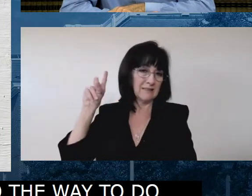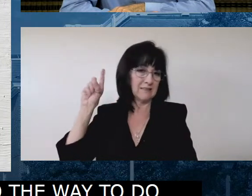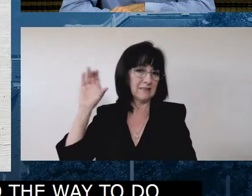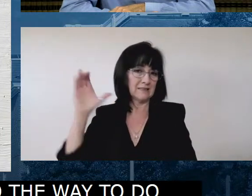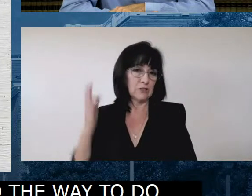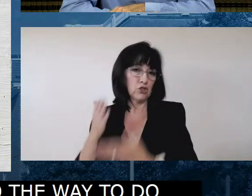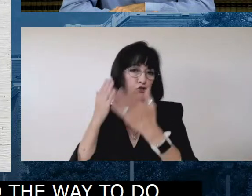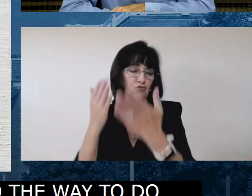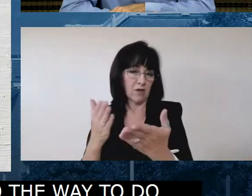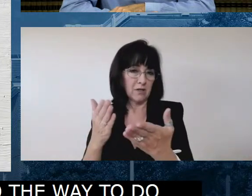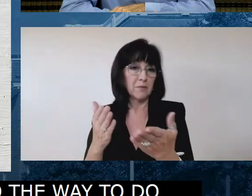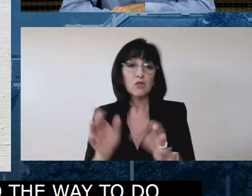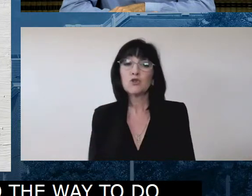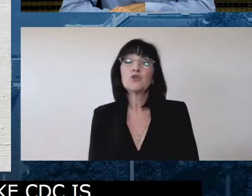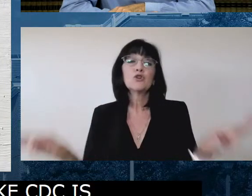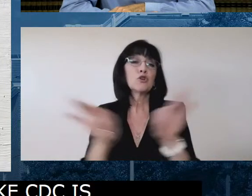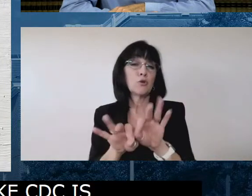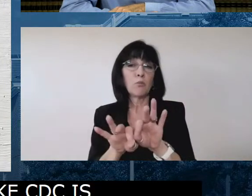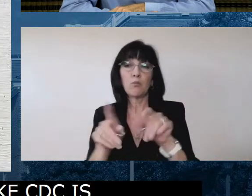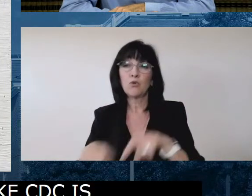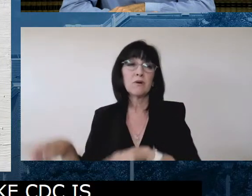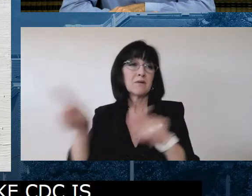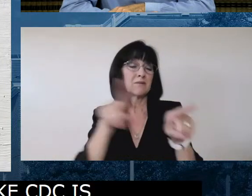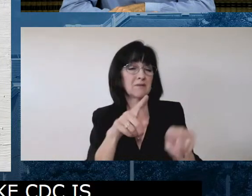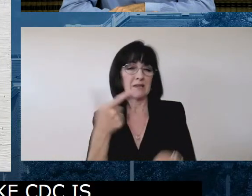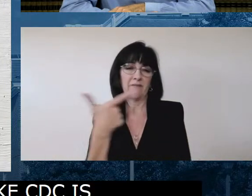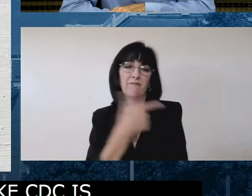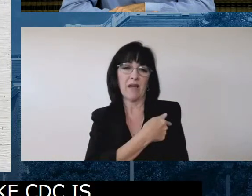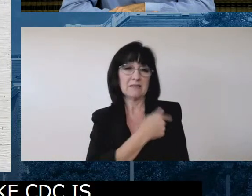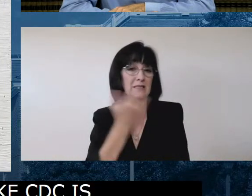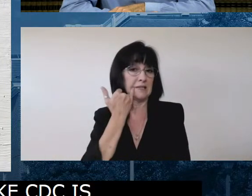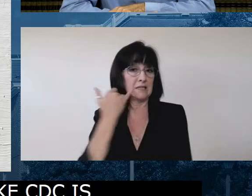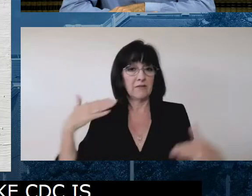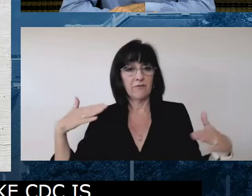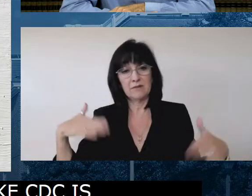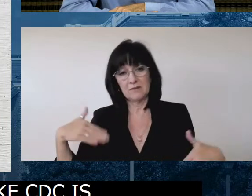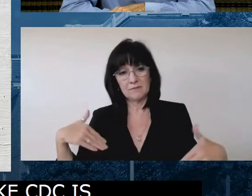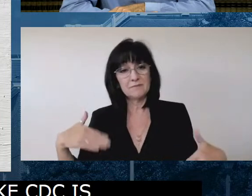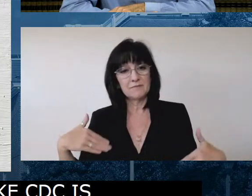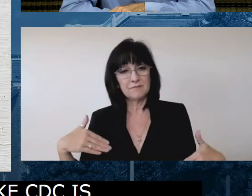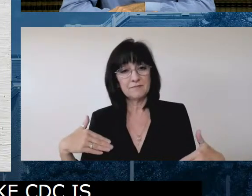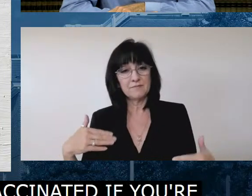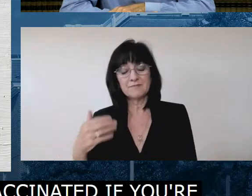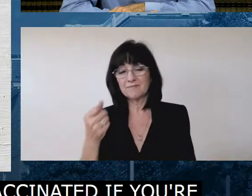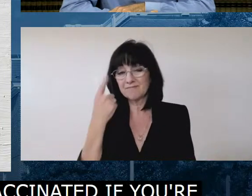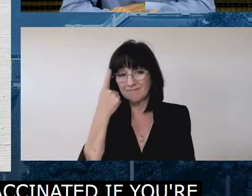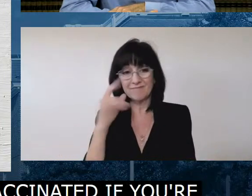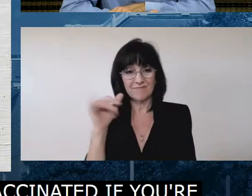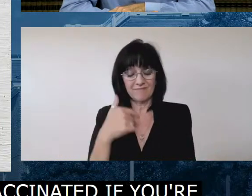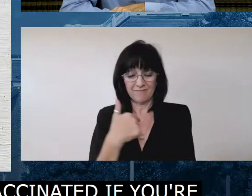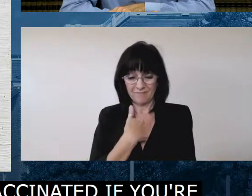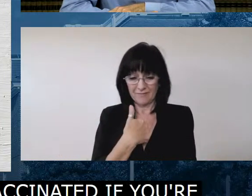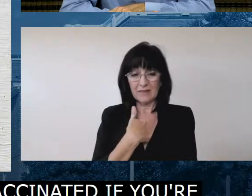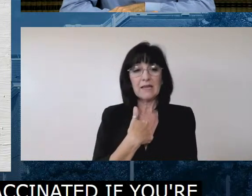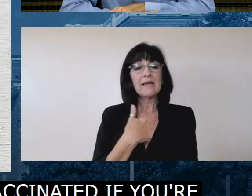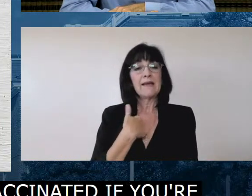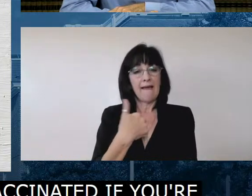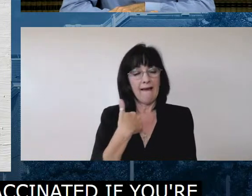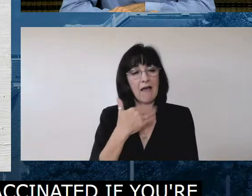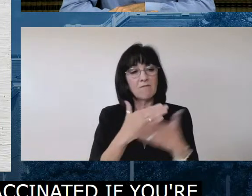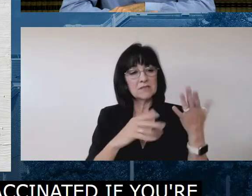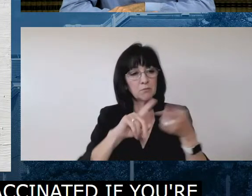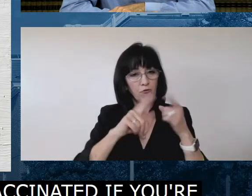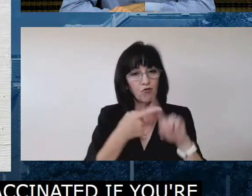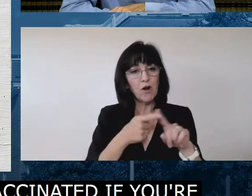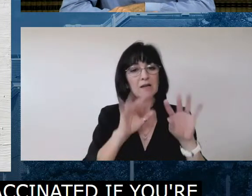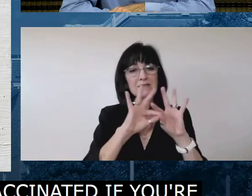you're not. Encourage, I know like me, everybody has friends and family that aren't vaccinated.